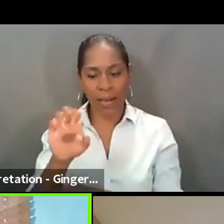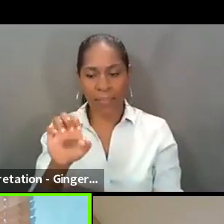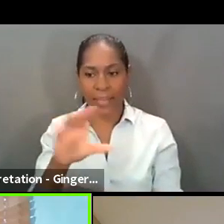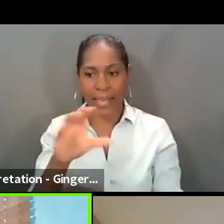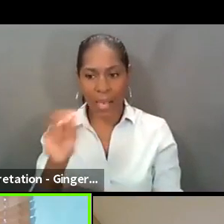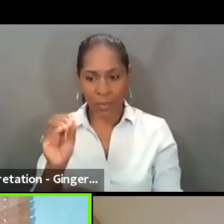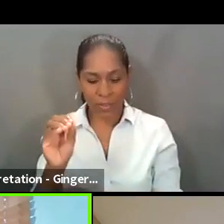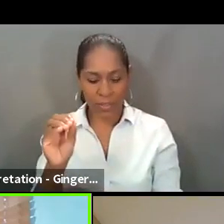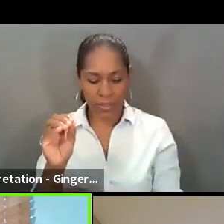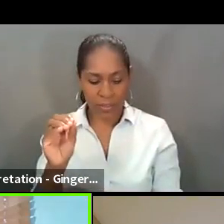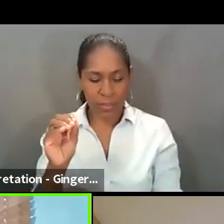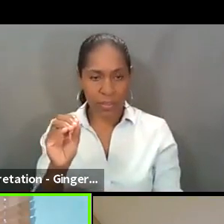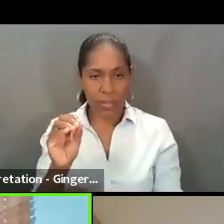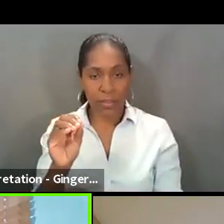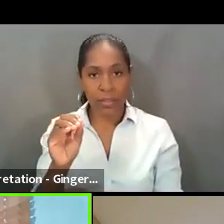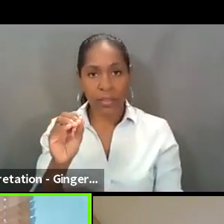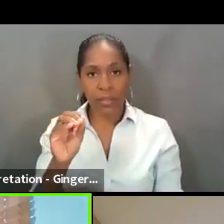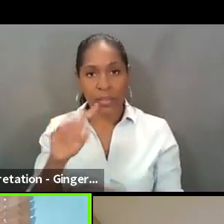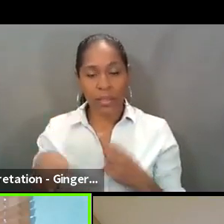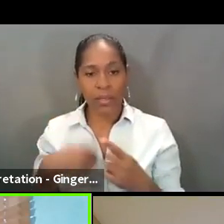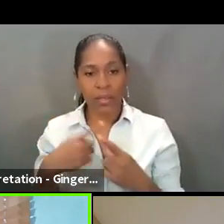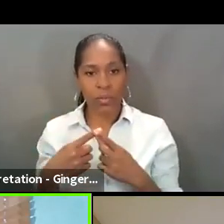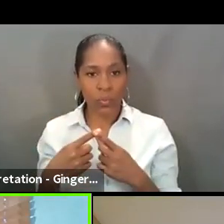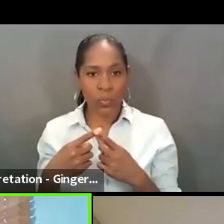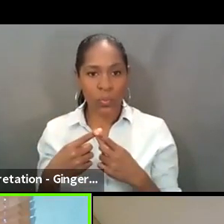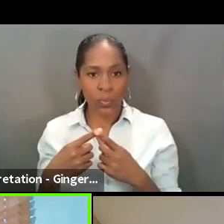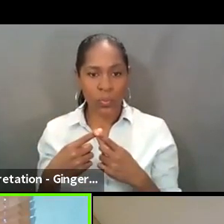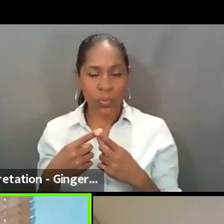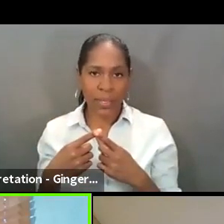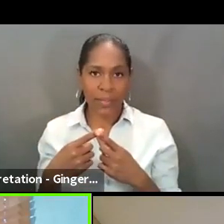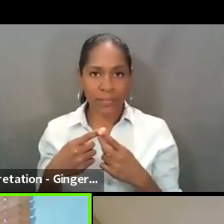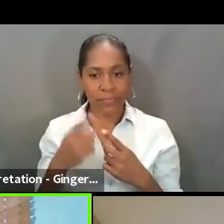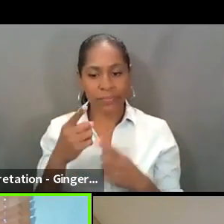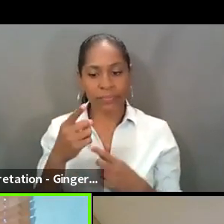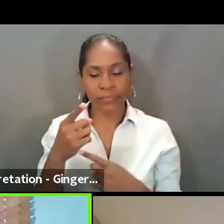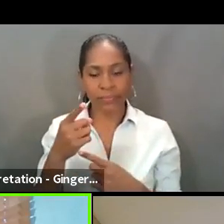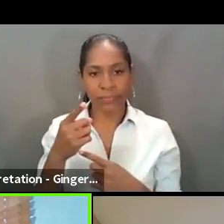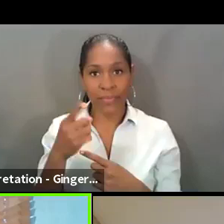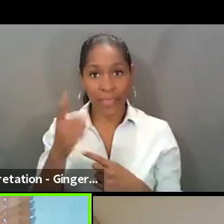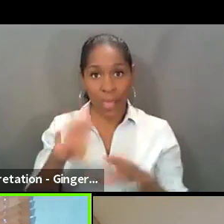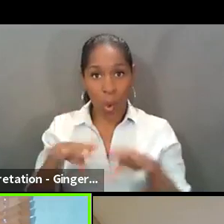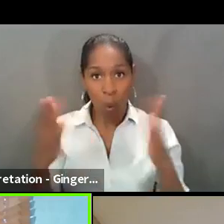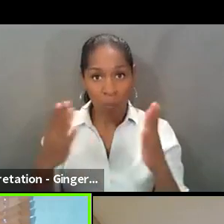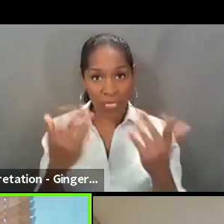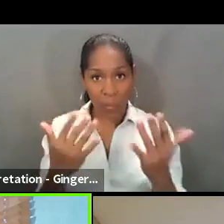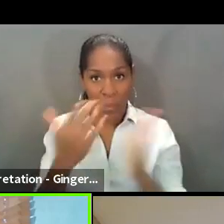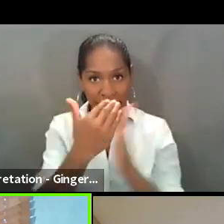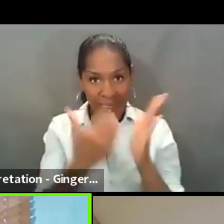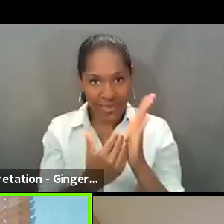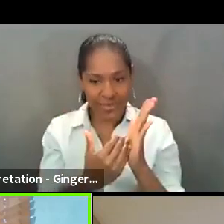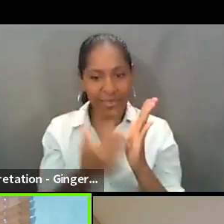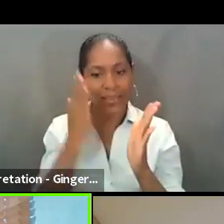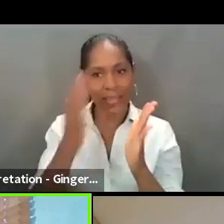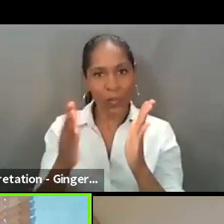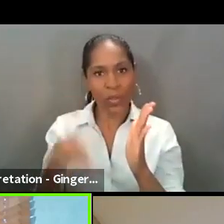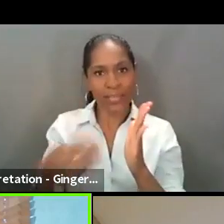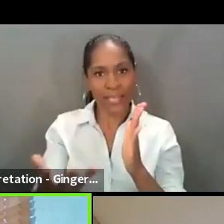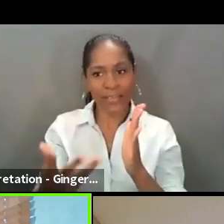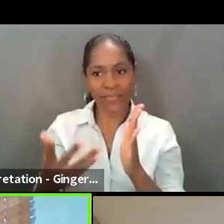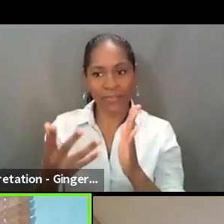group, to call to get on the wait list, people get notifications via